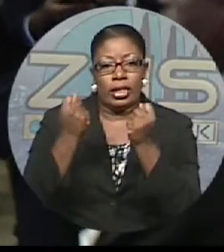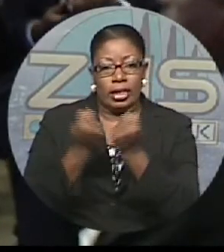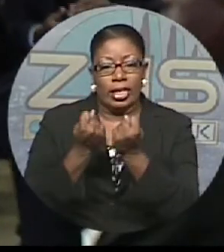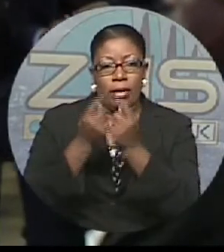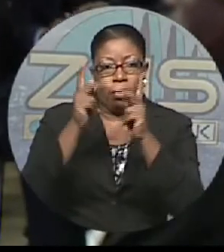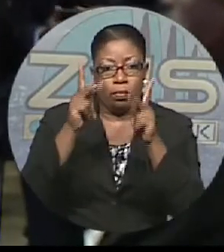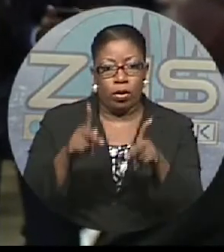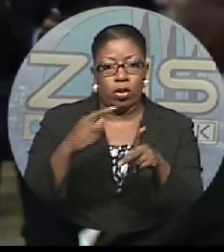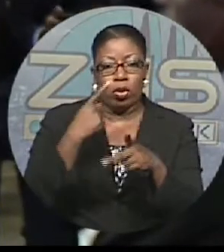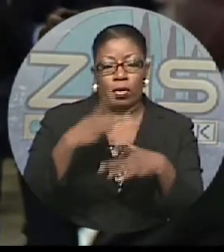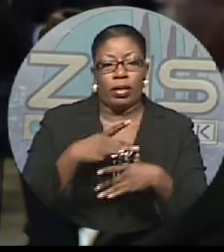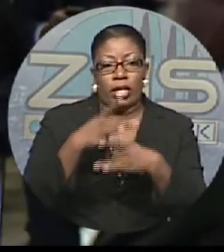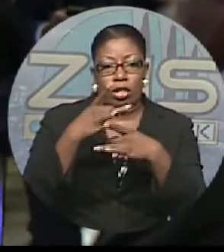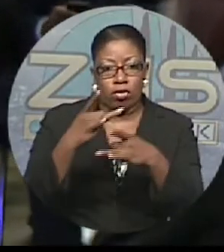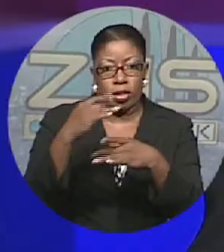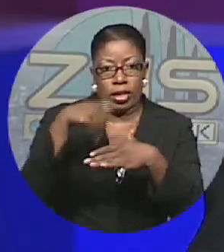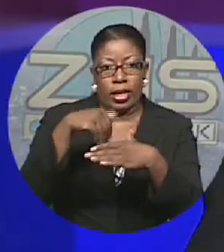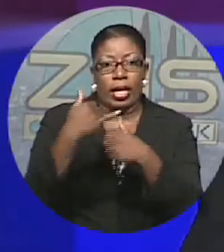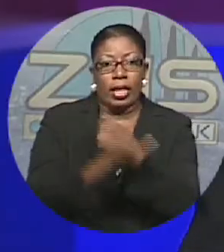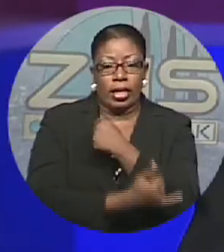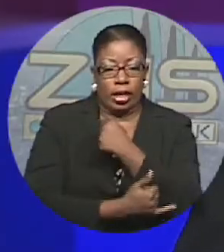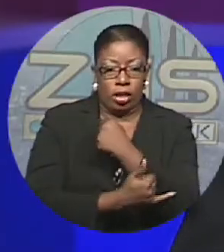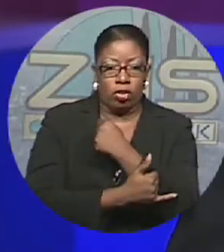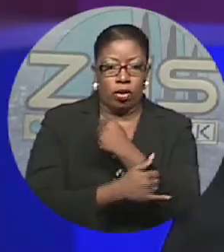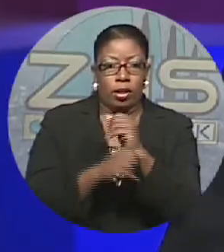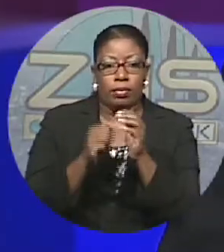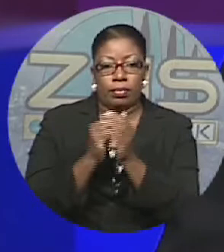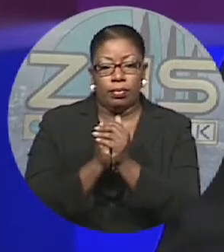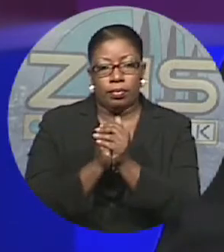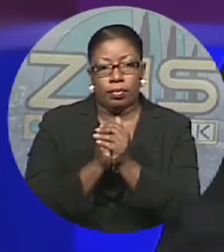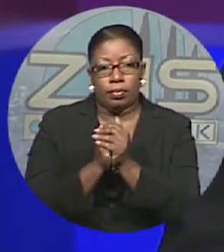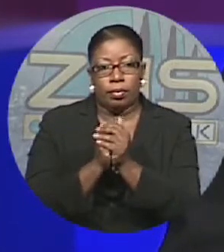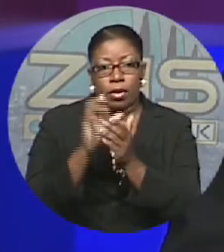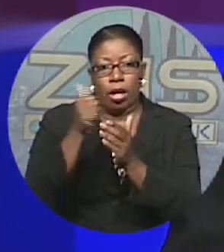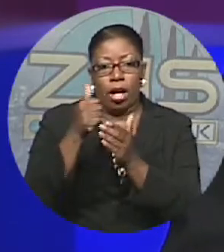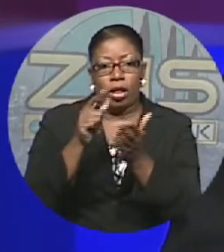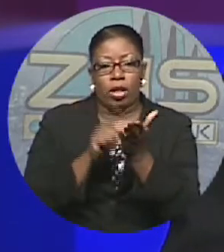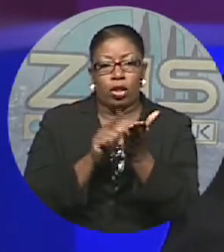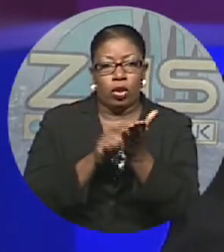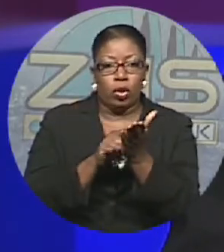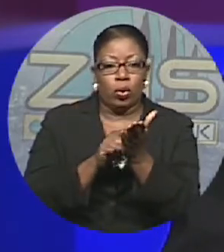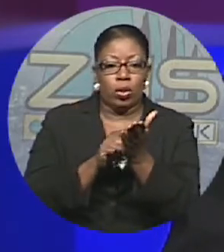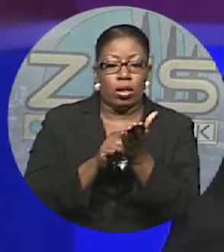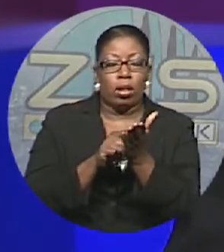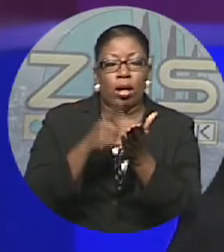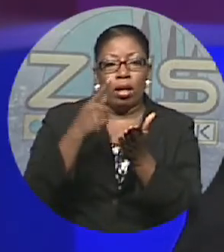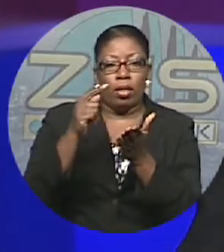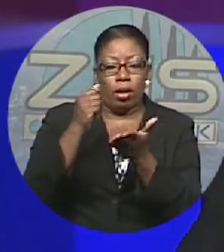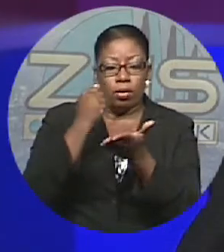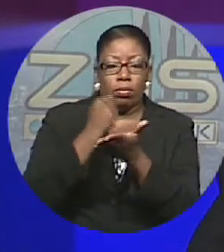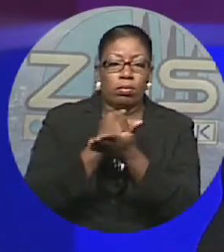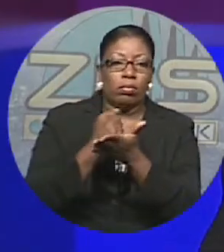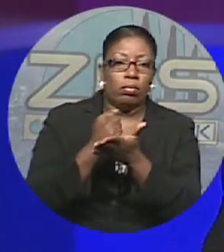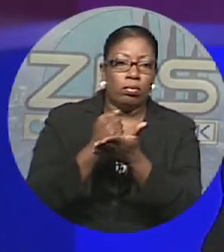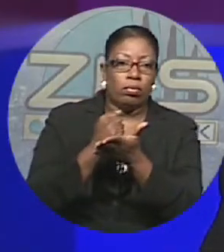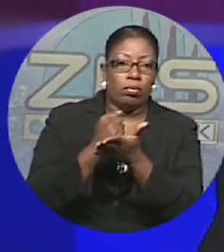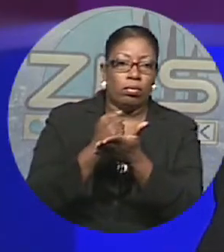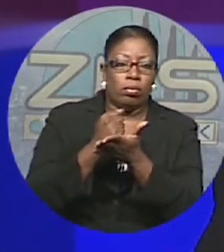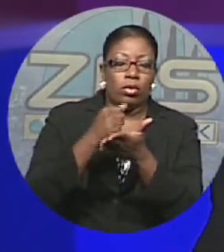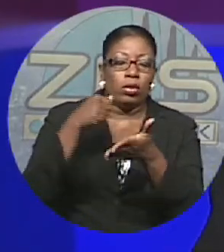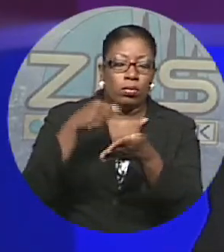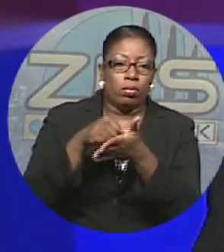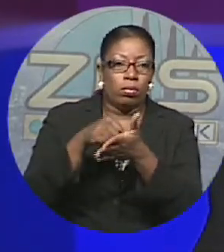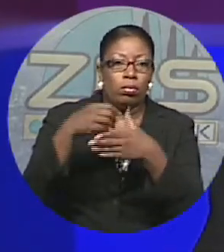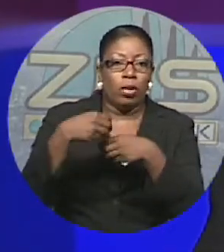have one interest, and that is country. In other news, the main post office will be relocated to the Independent Shopping Plaza